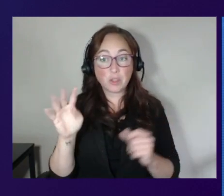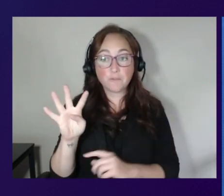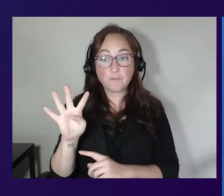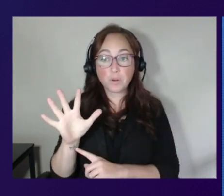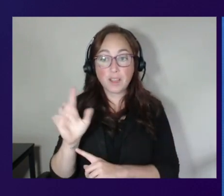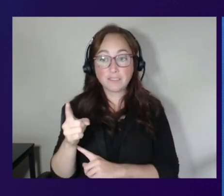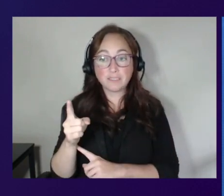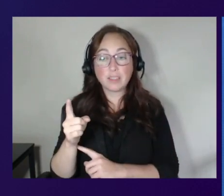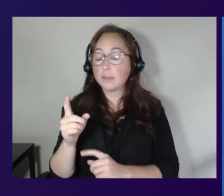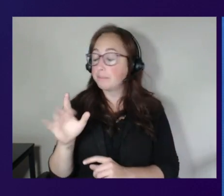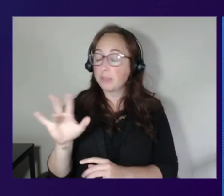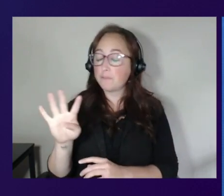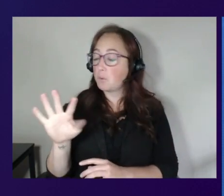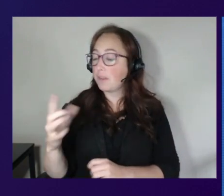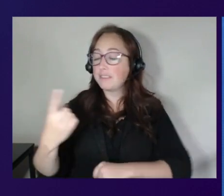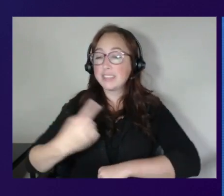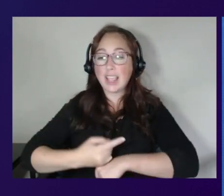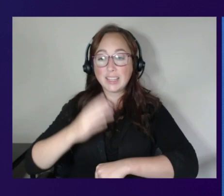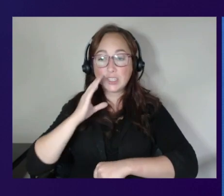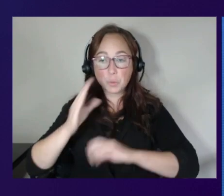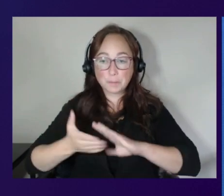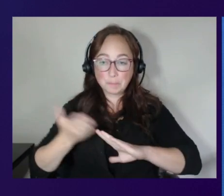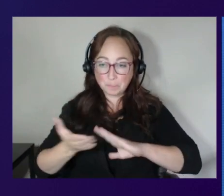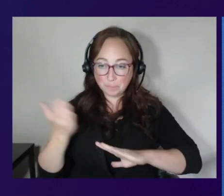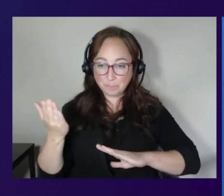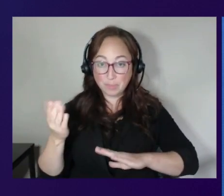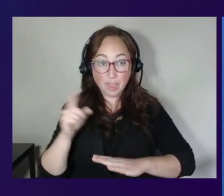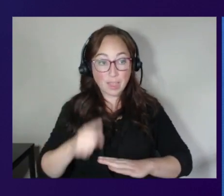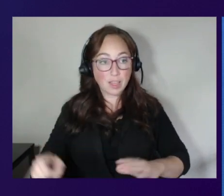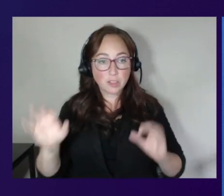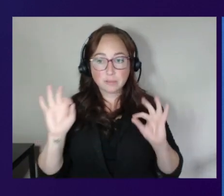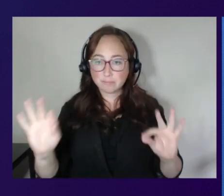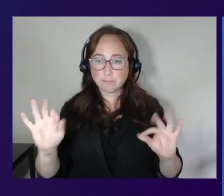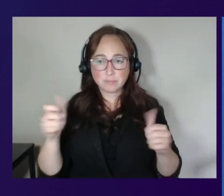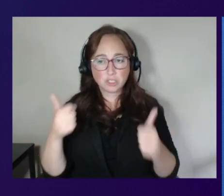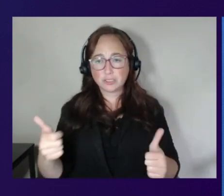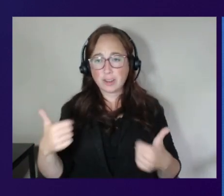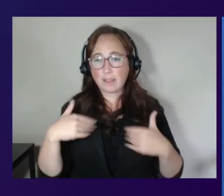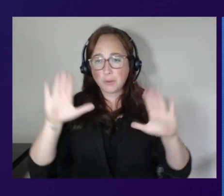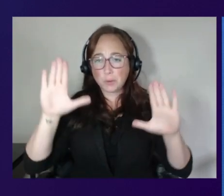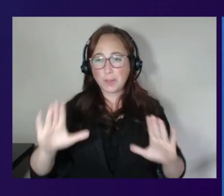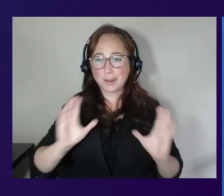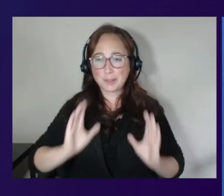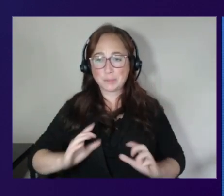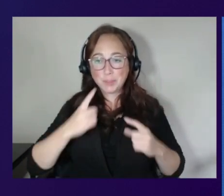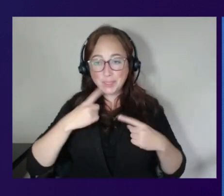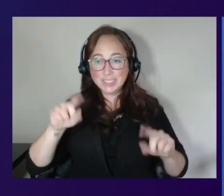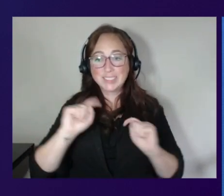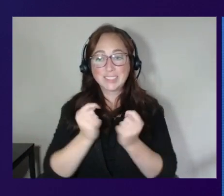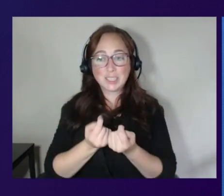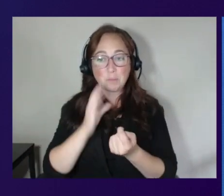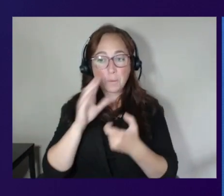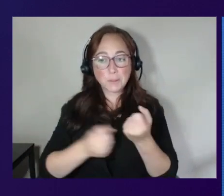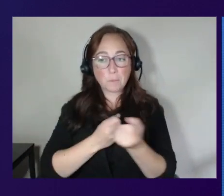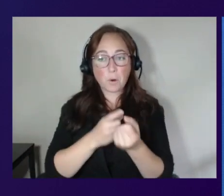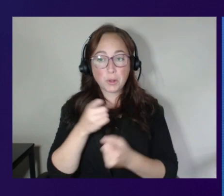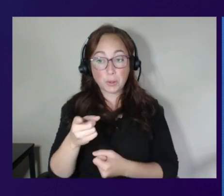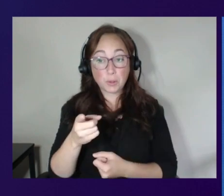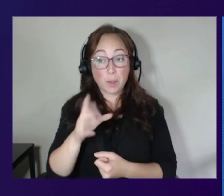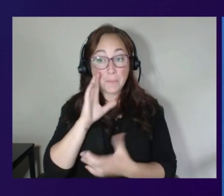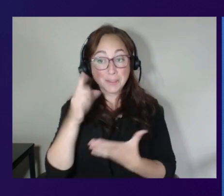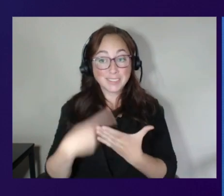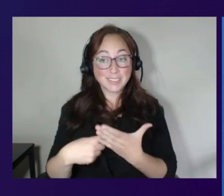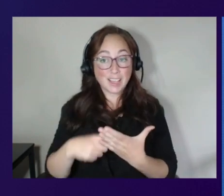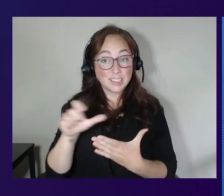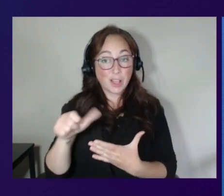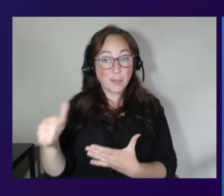really they've got it down. They're so good at it, and they have a great customer success team that helps you. And we'll talk more about other companies that can help